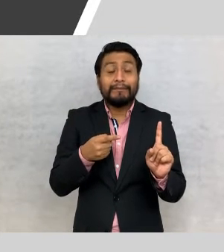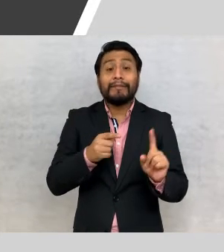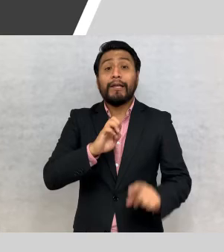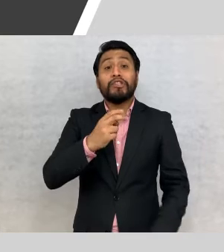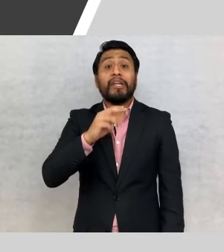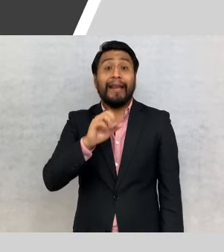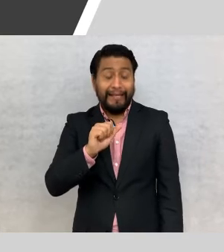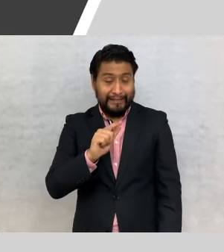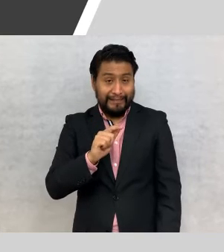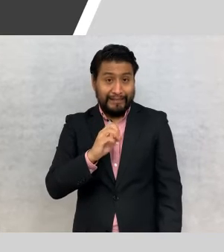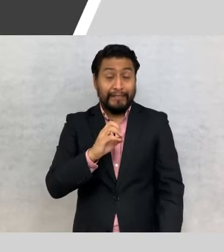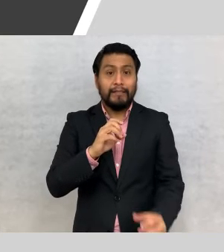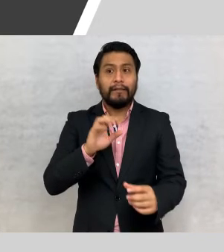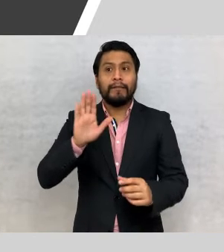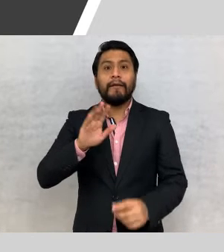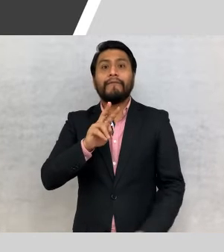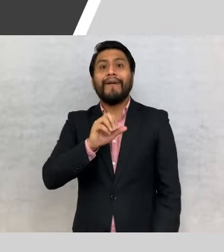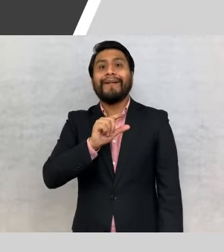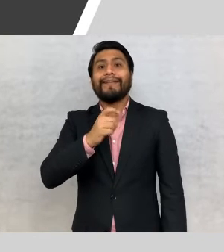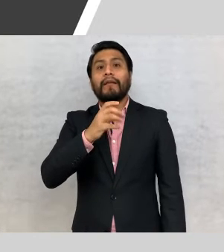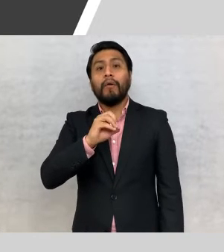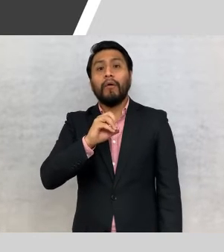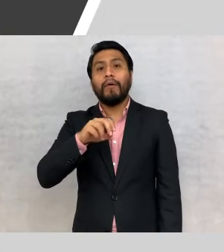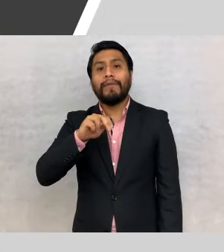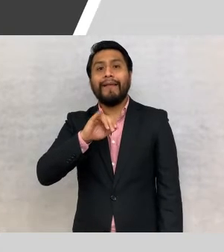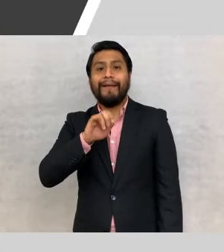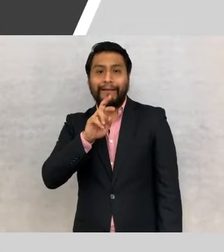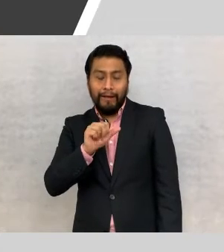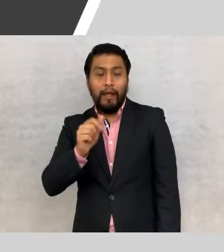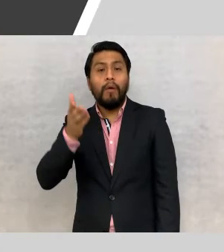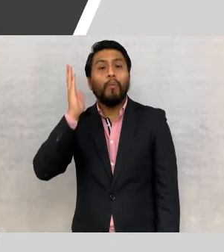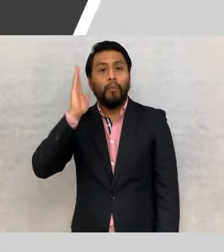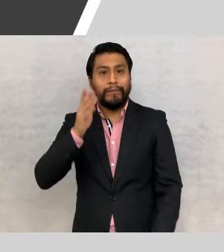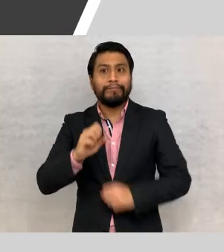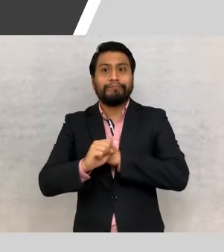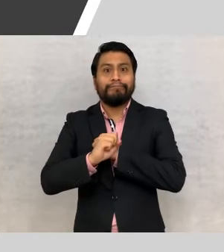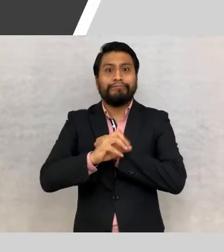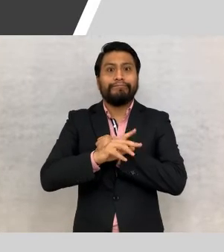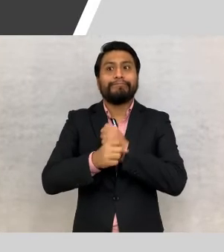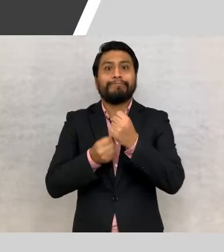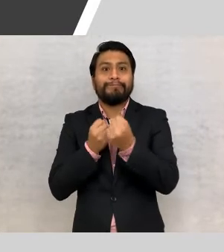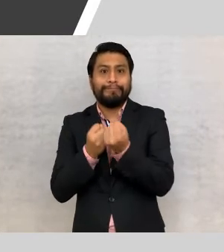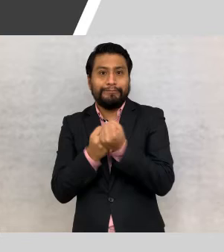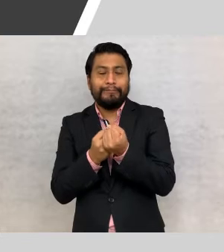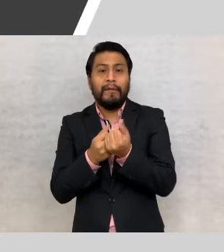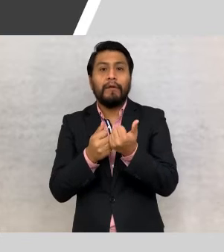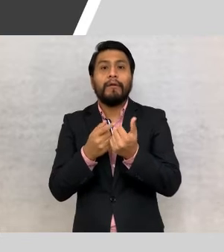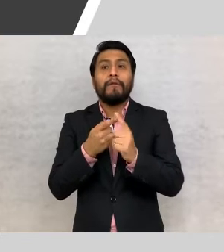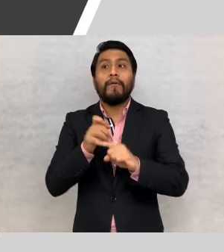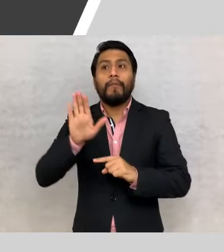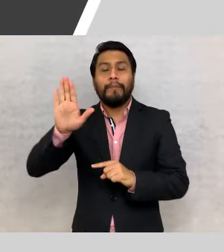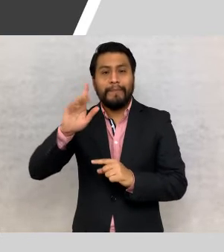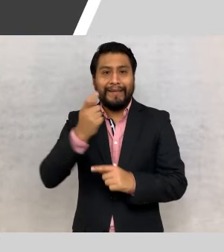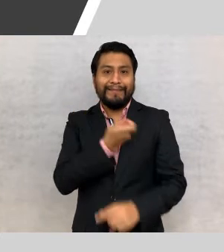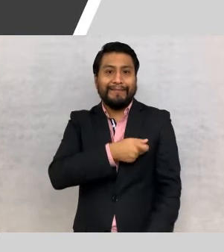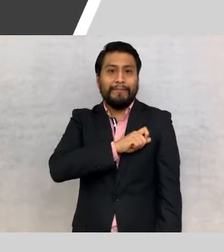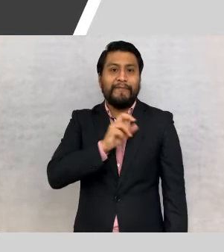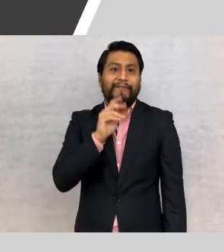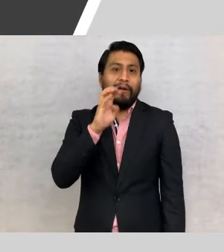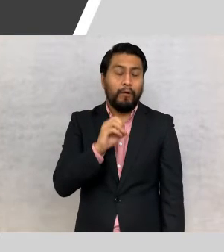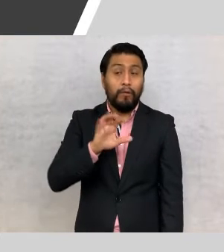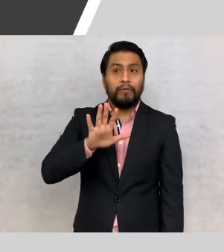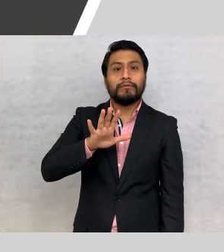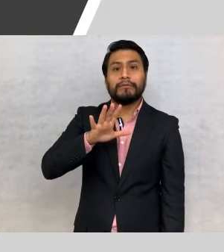eugenic level, and as Vallejo would promote it, from Franco Spain, the child